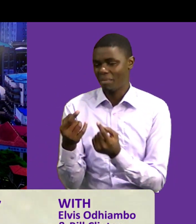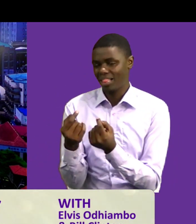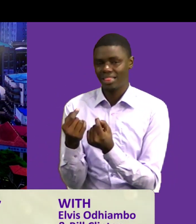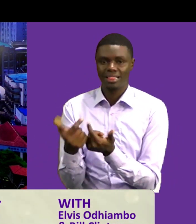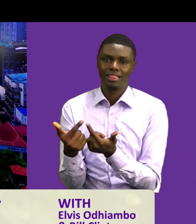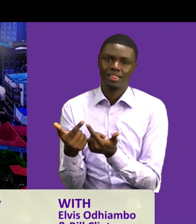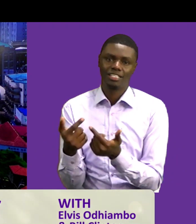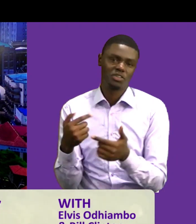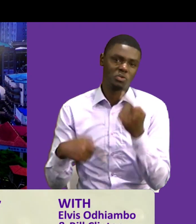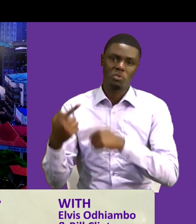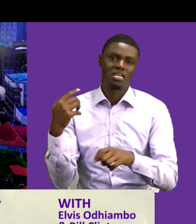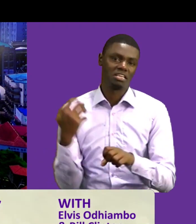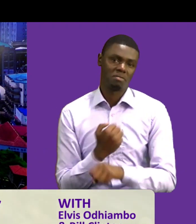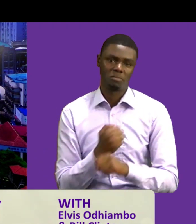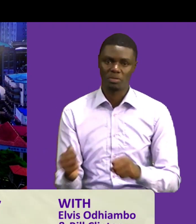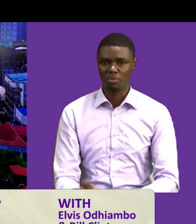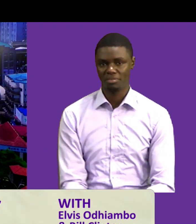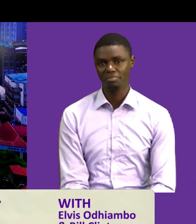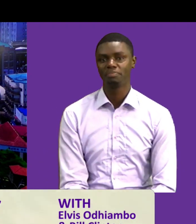very minimal.